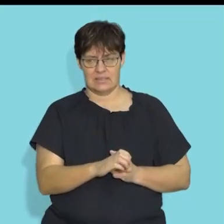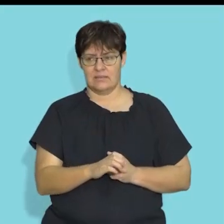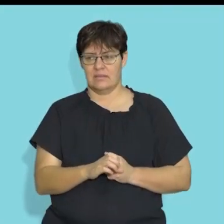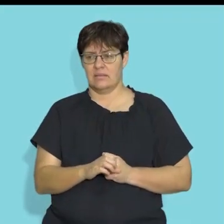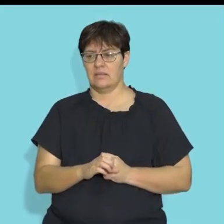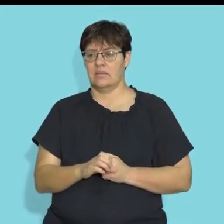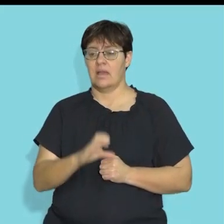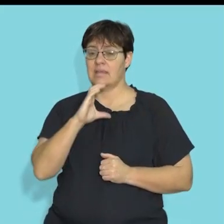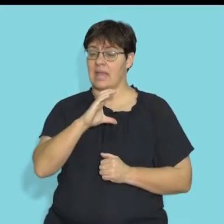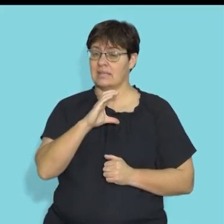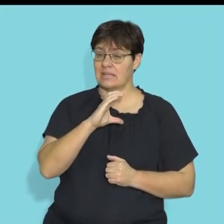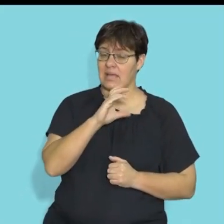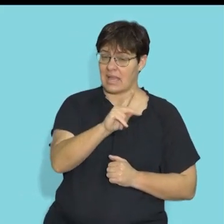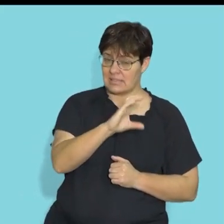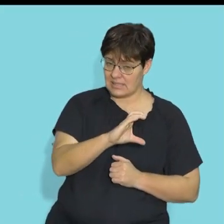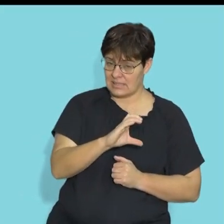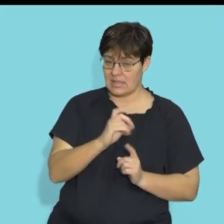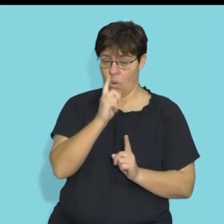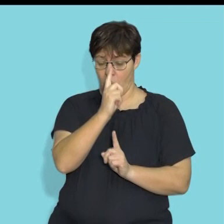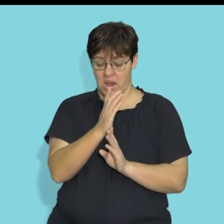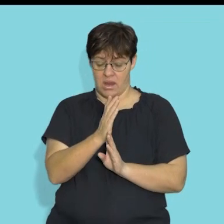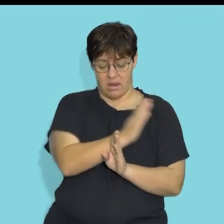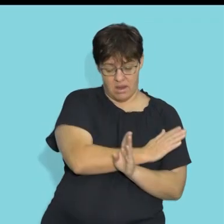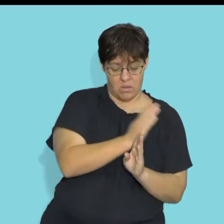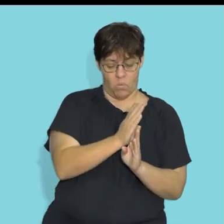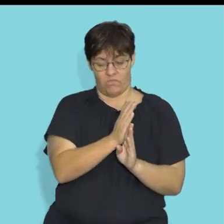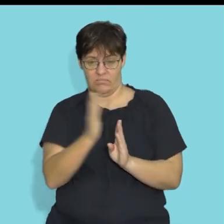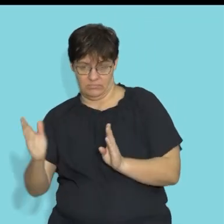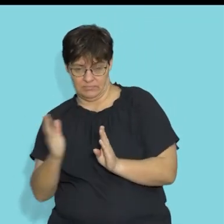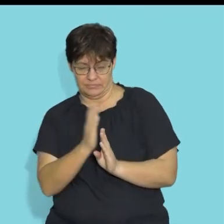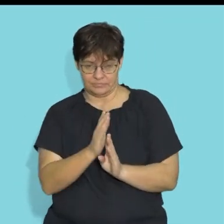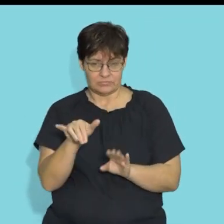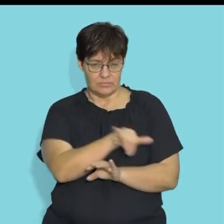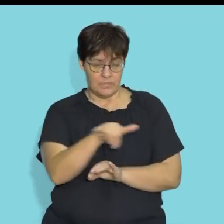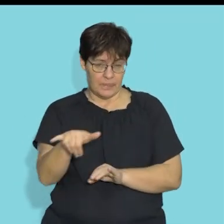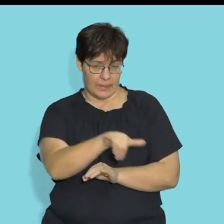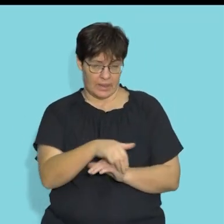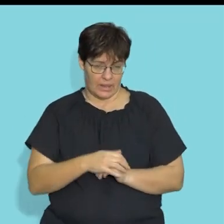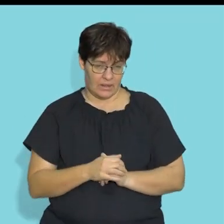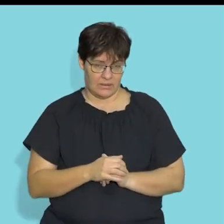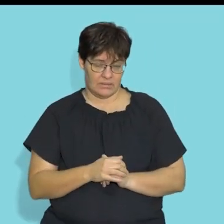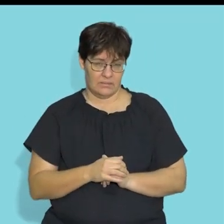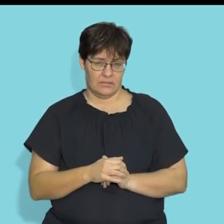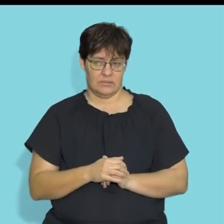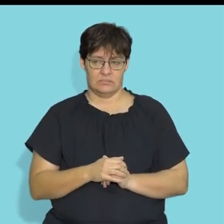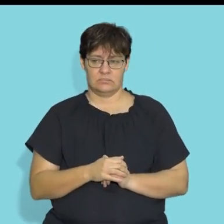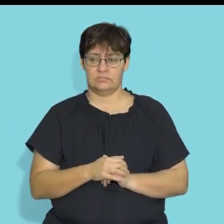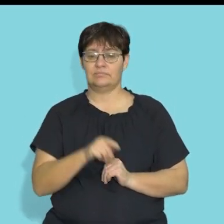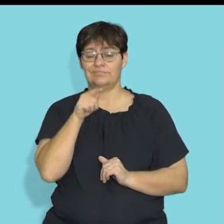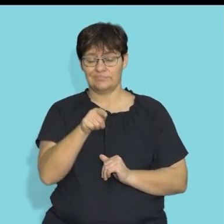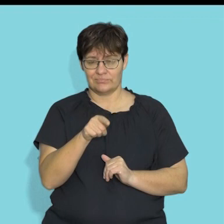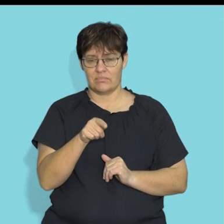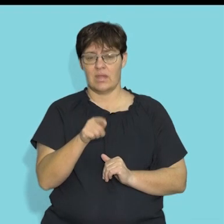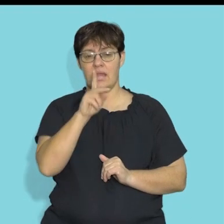Kc, is Kc bigger than 1 or is Kc smaller than 1? Now in